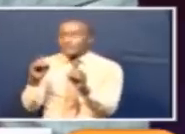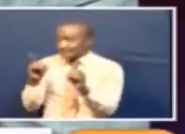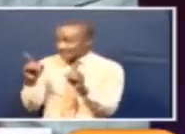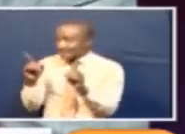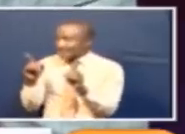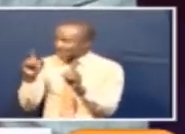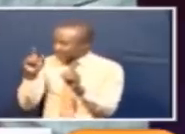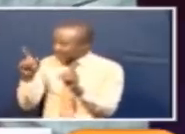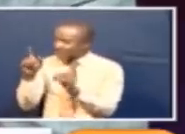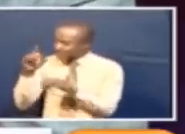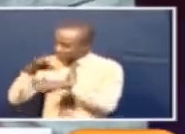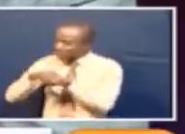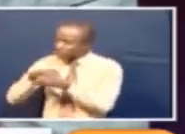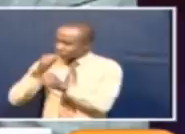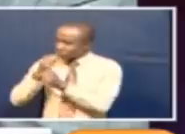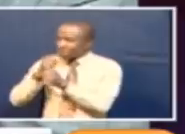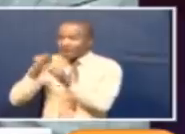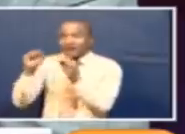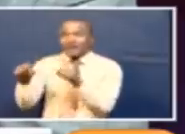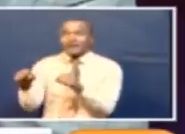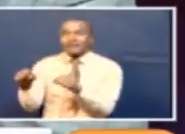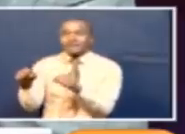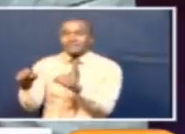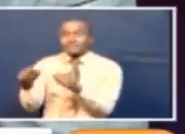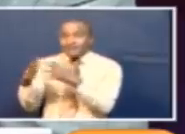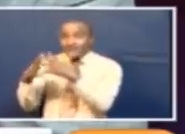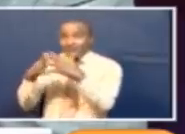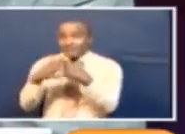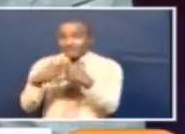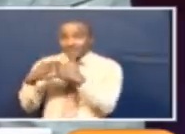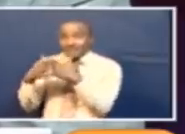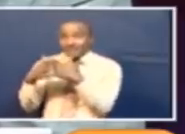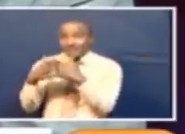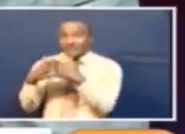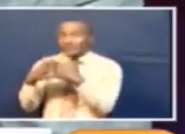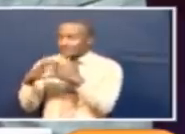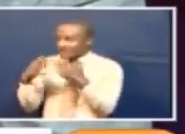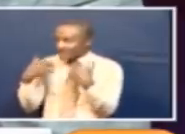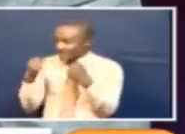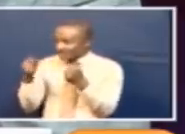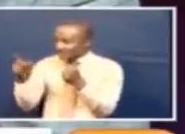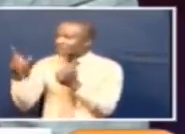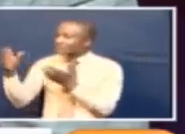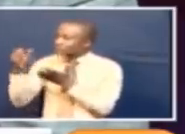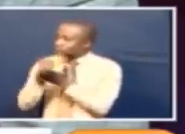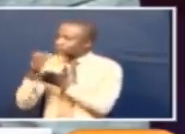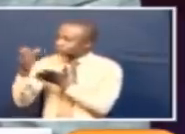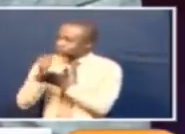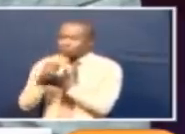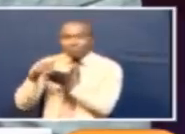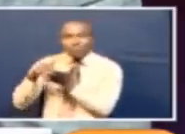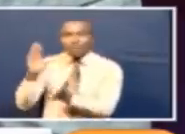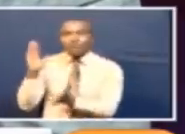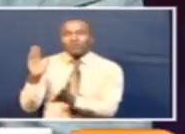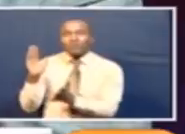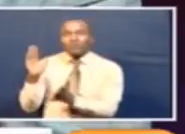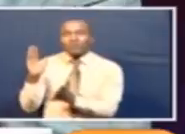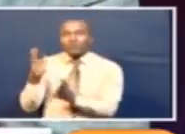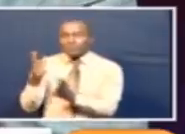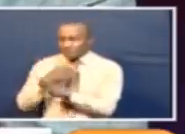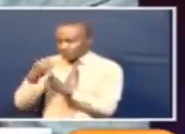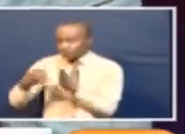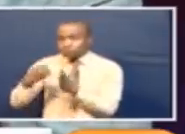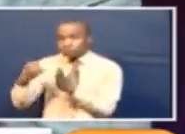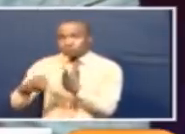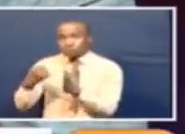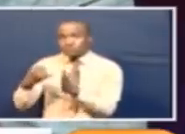absorb people. It can create jobs. In the US, the healthcare system is the number one employer beyond industries. Right. So all